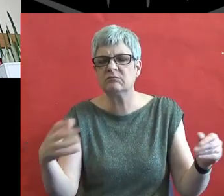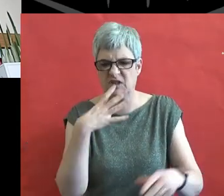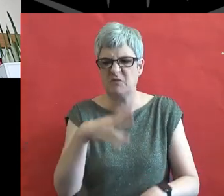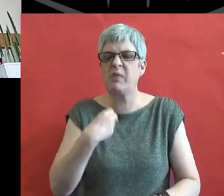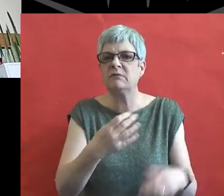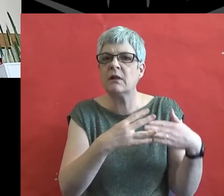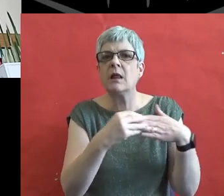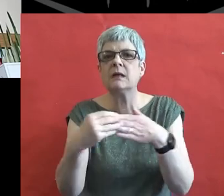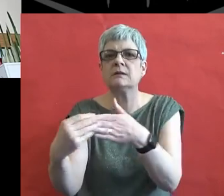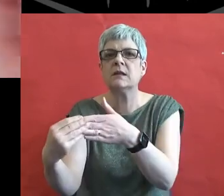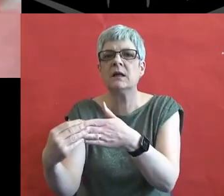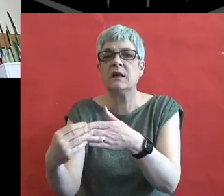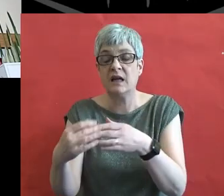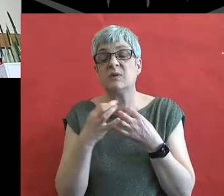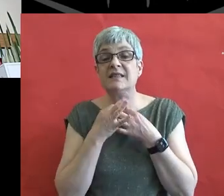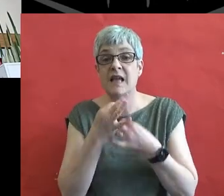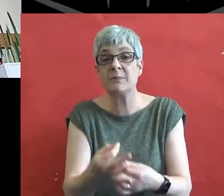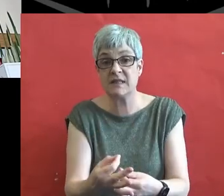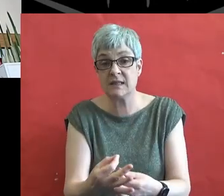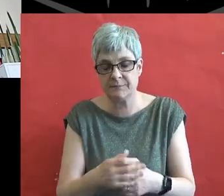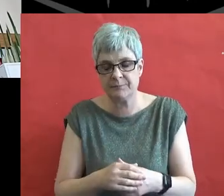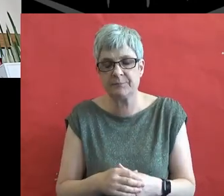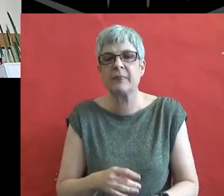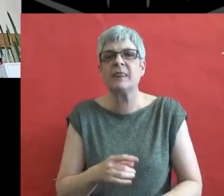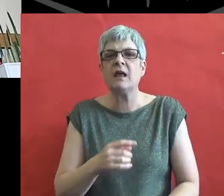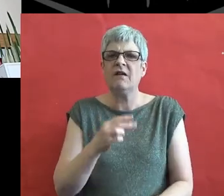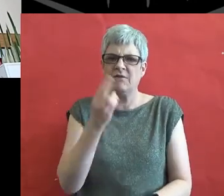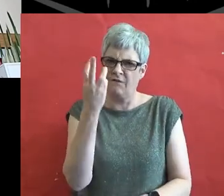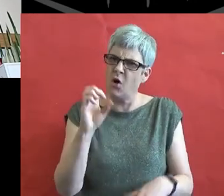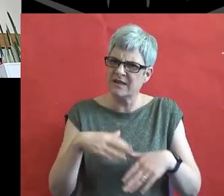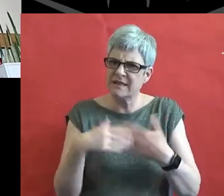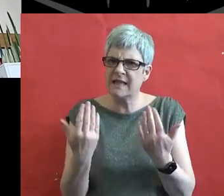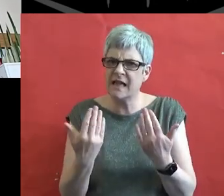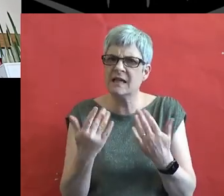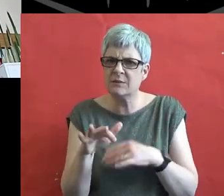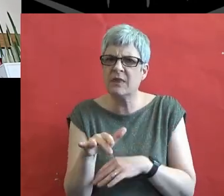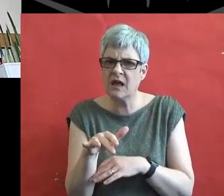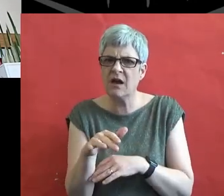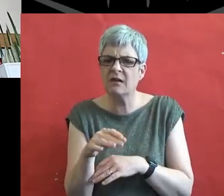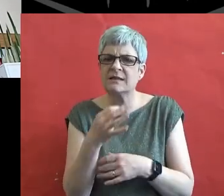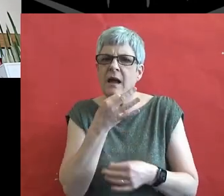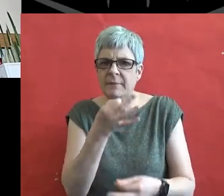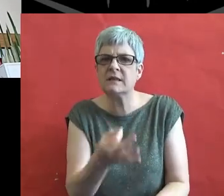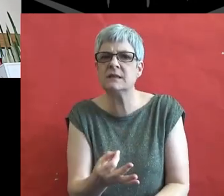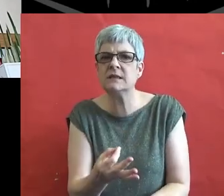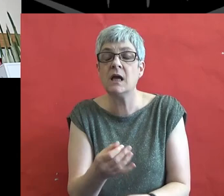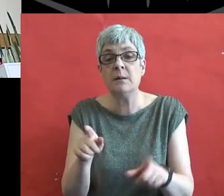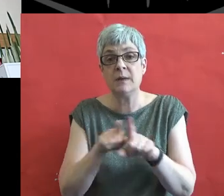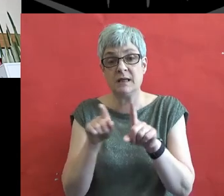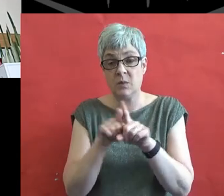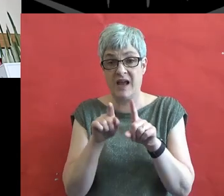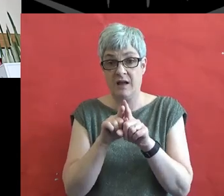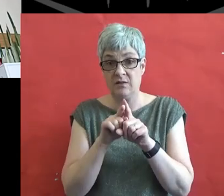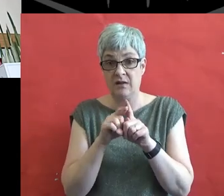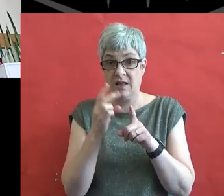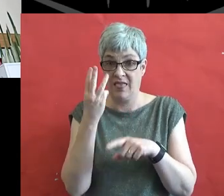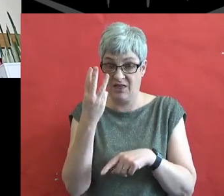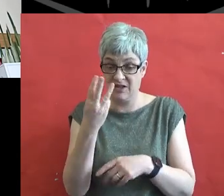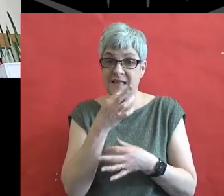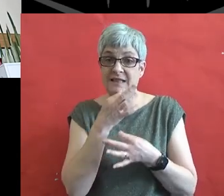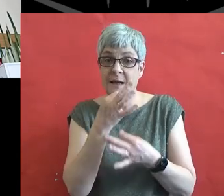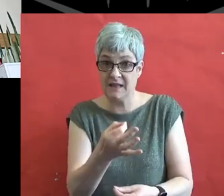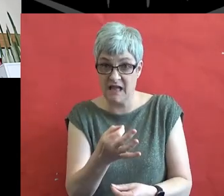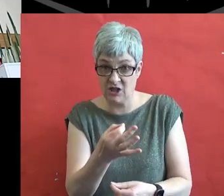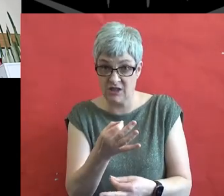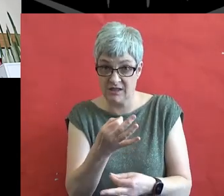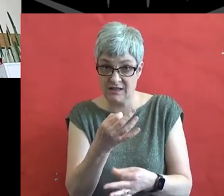was tempted by Satan. Tempted throughout the 40 days he was in the wilderness, but also in particular three temptations that